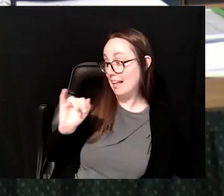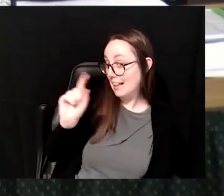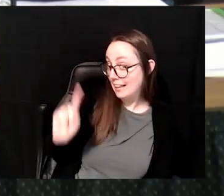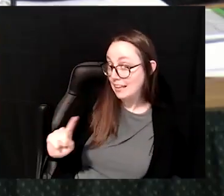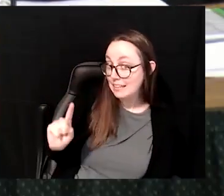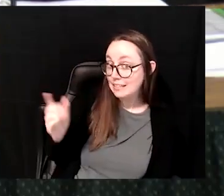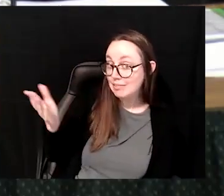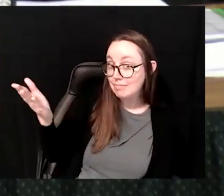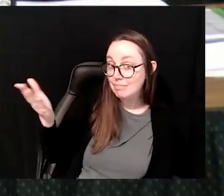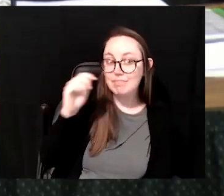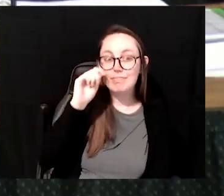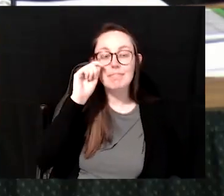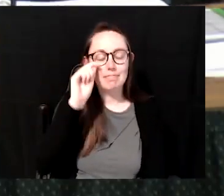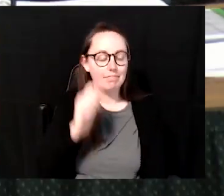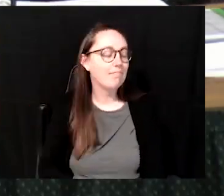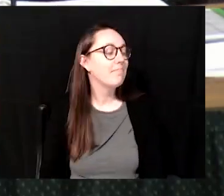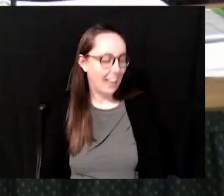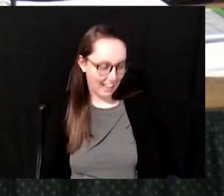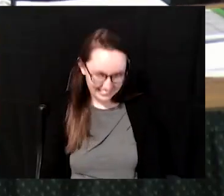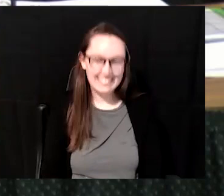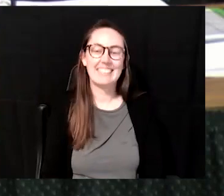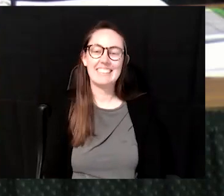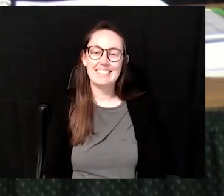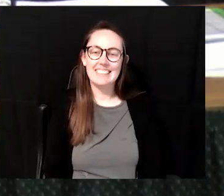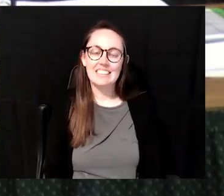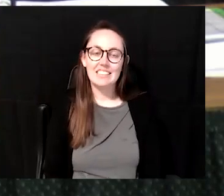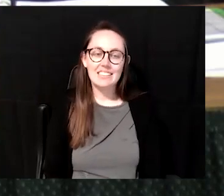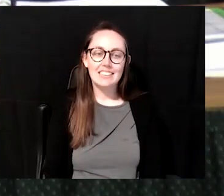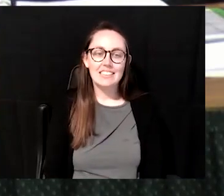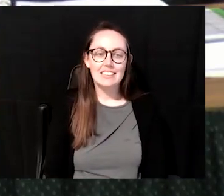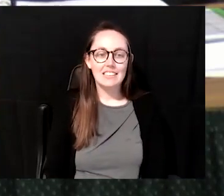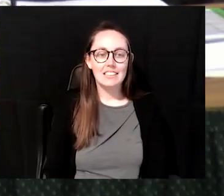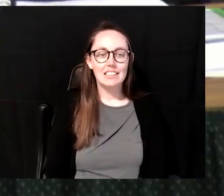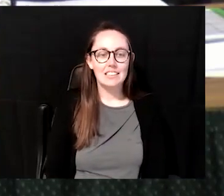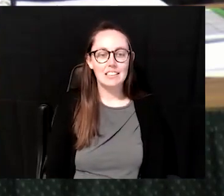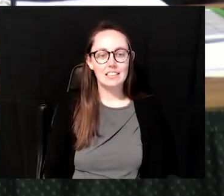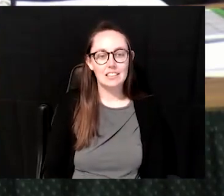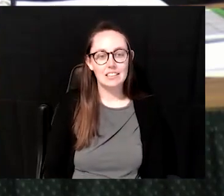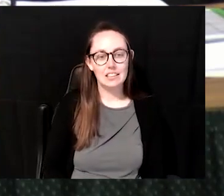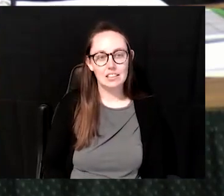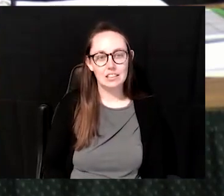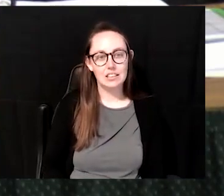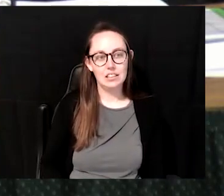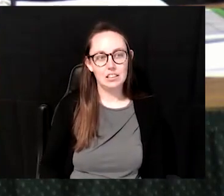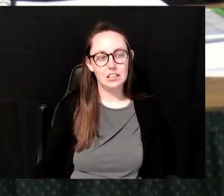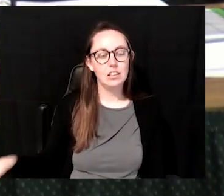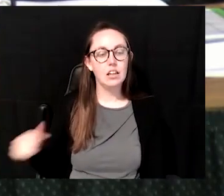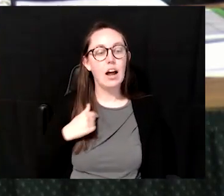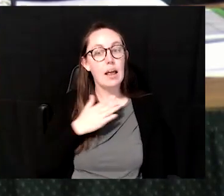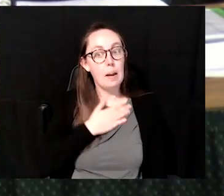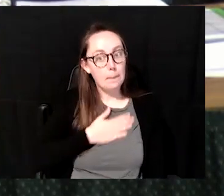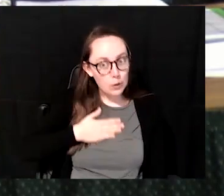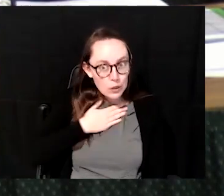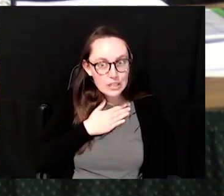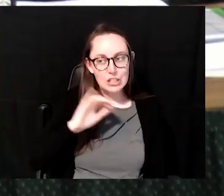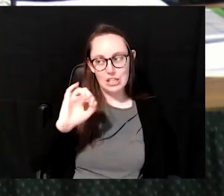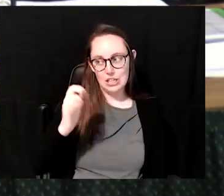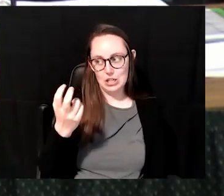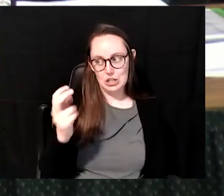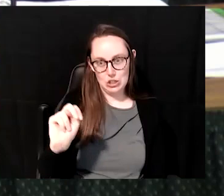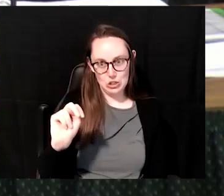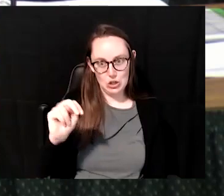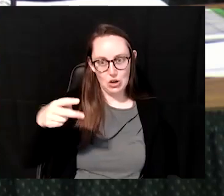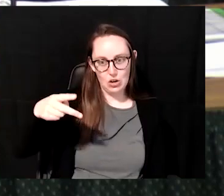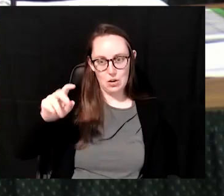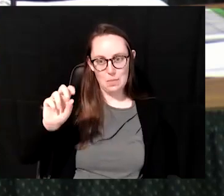yeah I um appreciate um John Potter's suggestion that